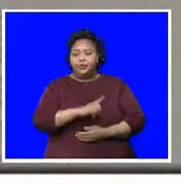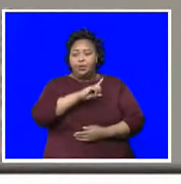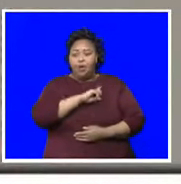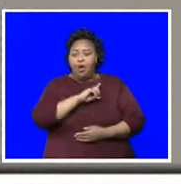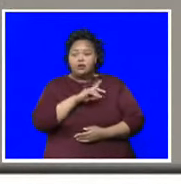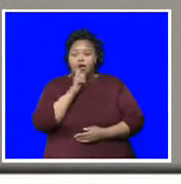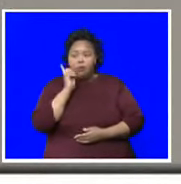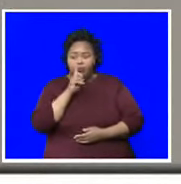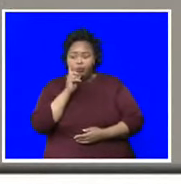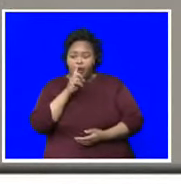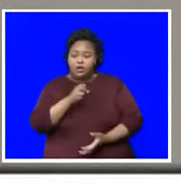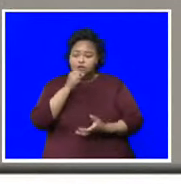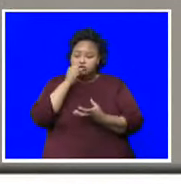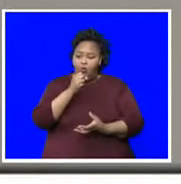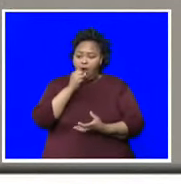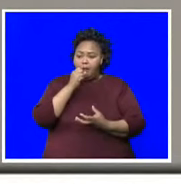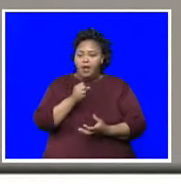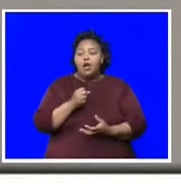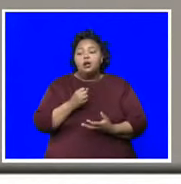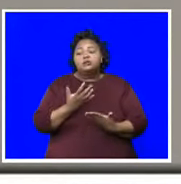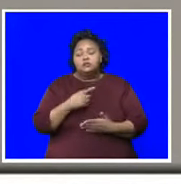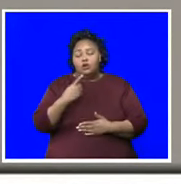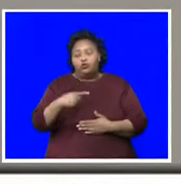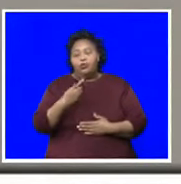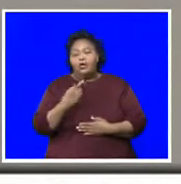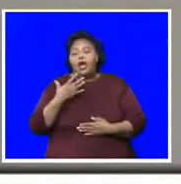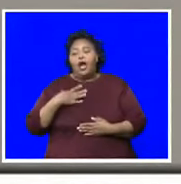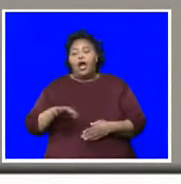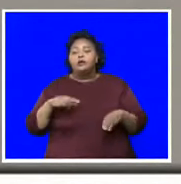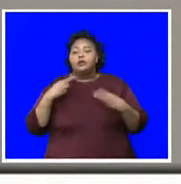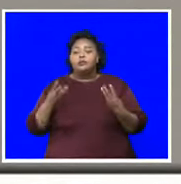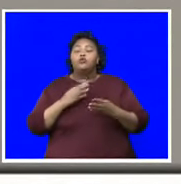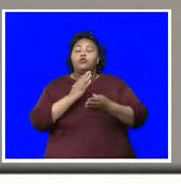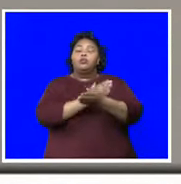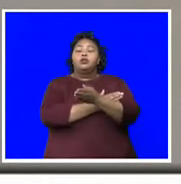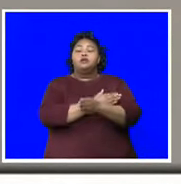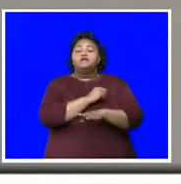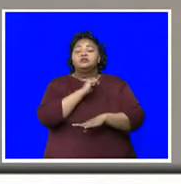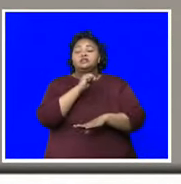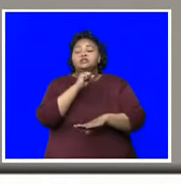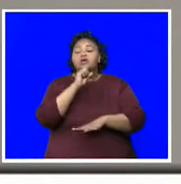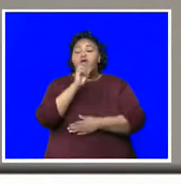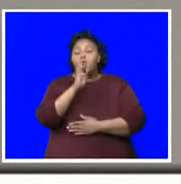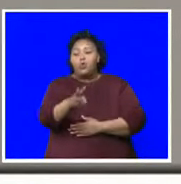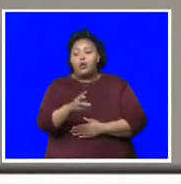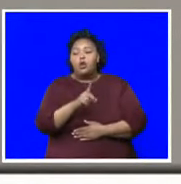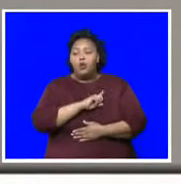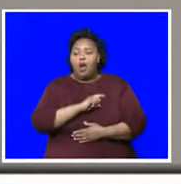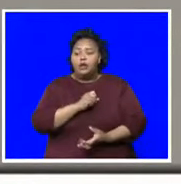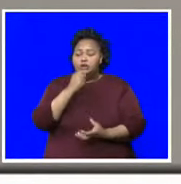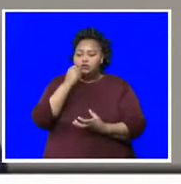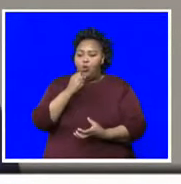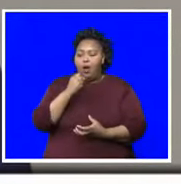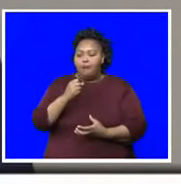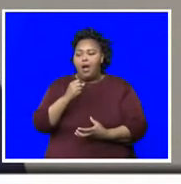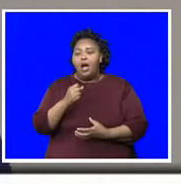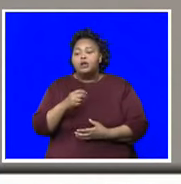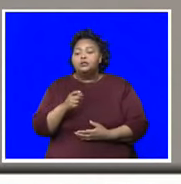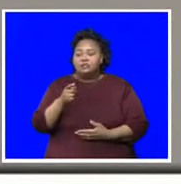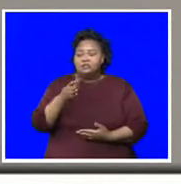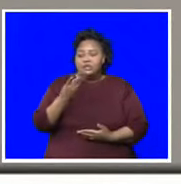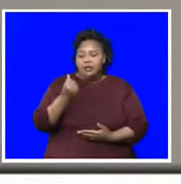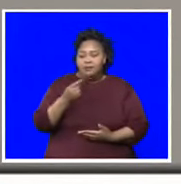lokuthi tawuchubeka isite labanye futhi njengoba sichubeka lesikhwama siyempilini njengoba sisho sithi revolving fund imisebenti ke